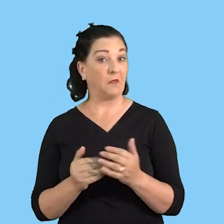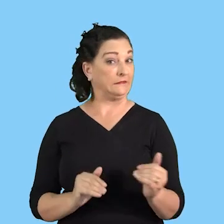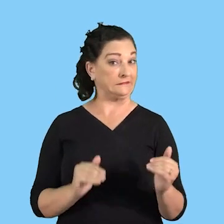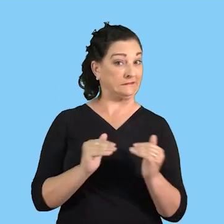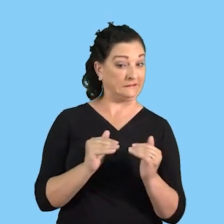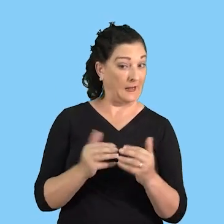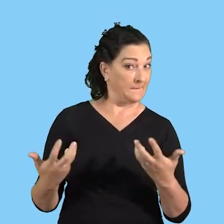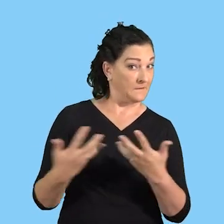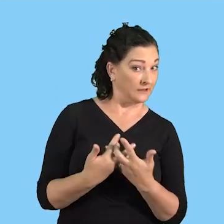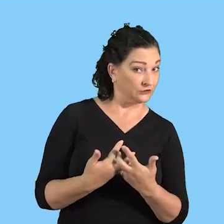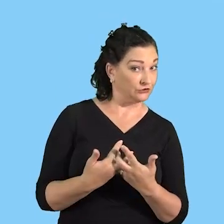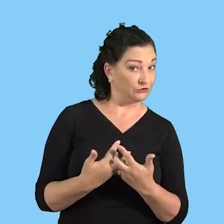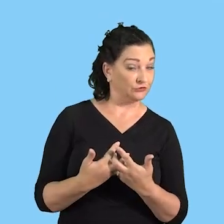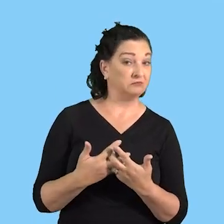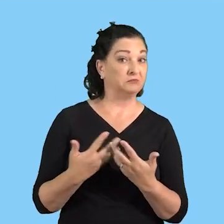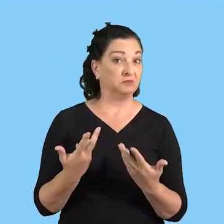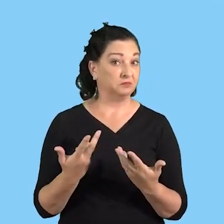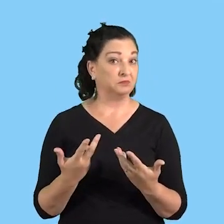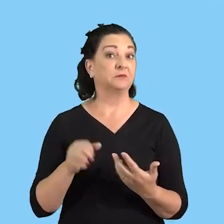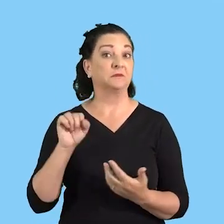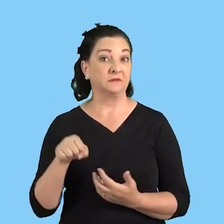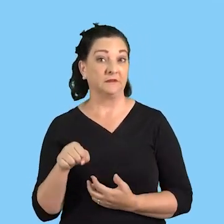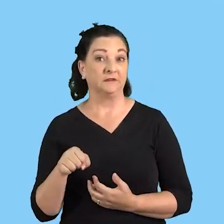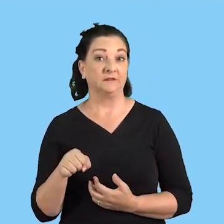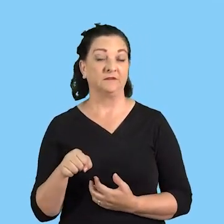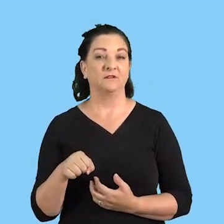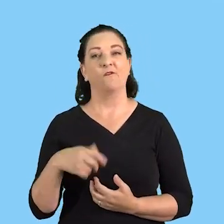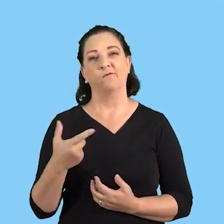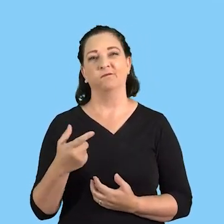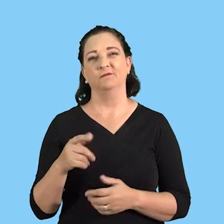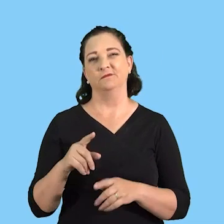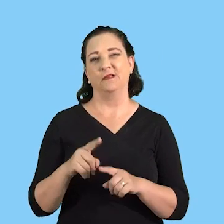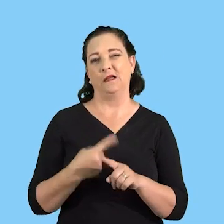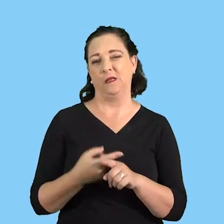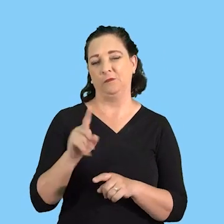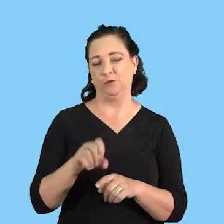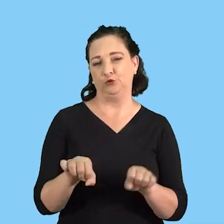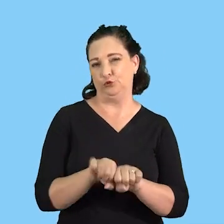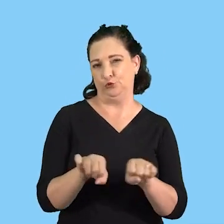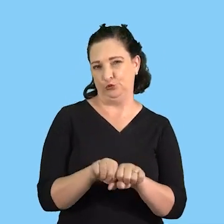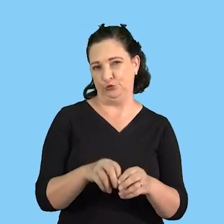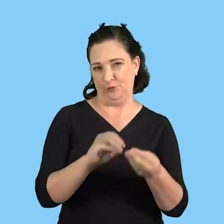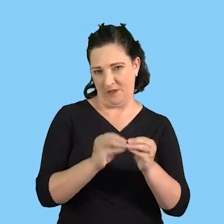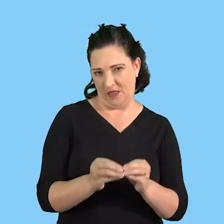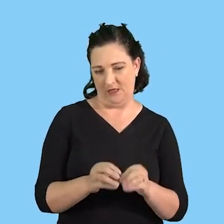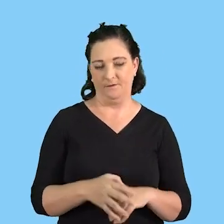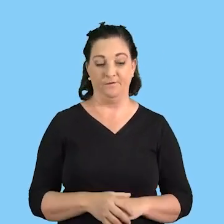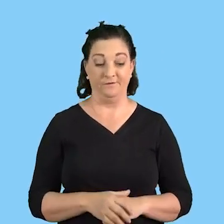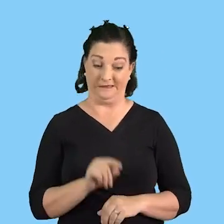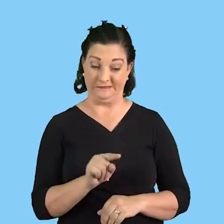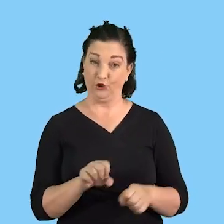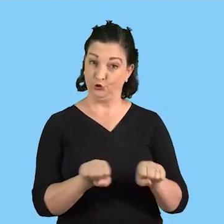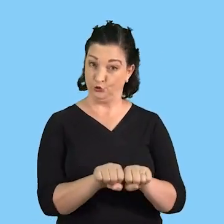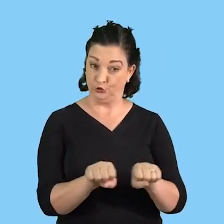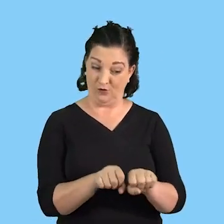the required standards that we want. For instance, we might manufacture a shoe and we say that for this shoe